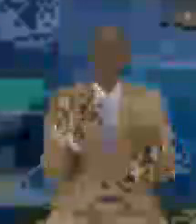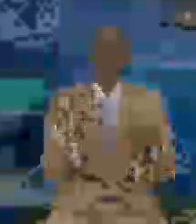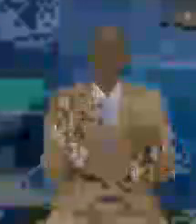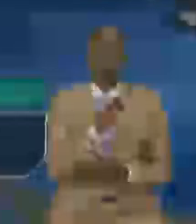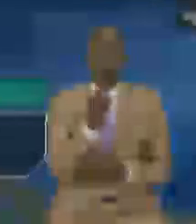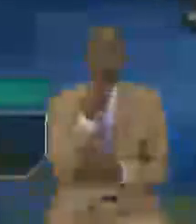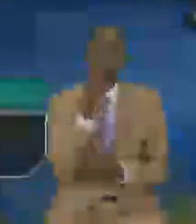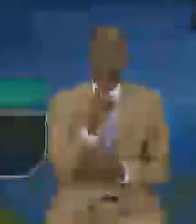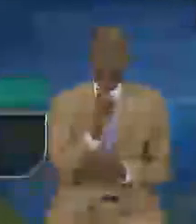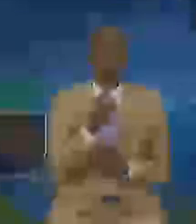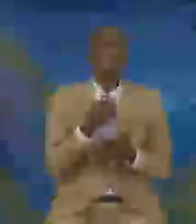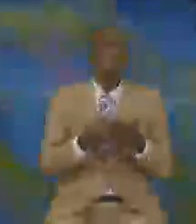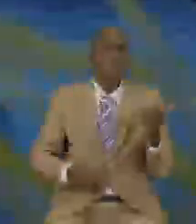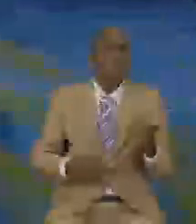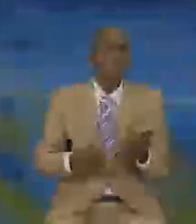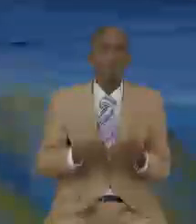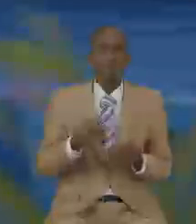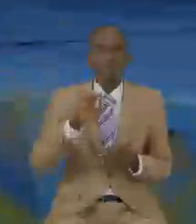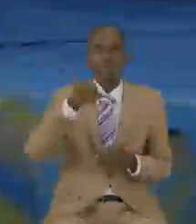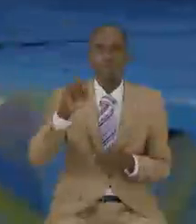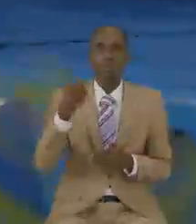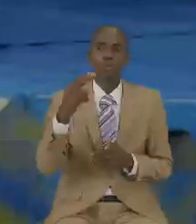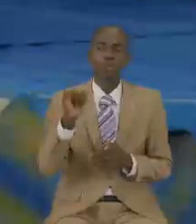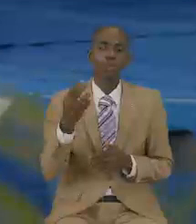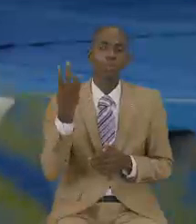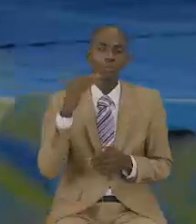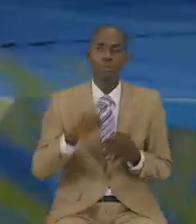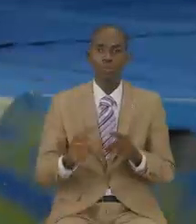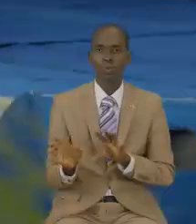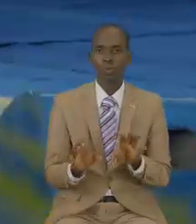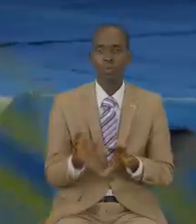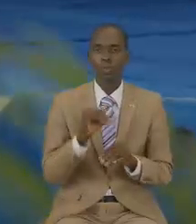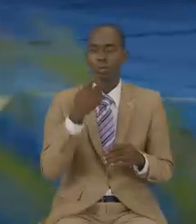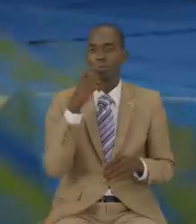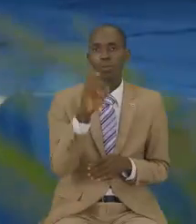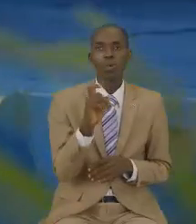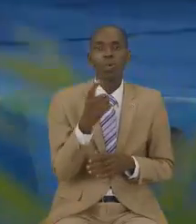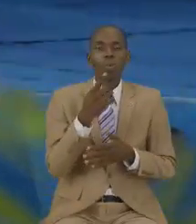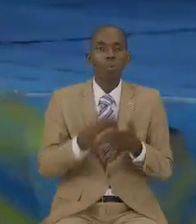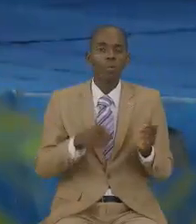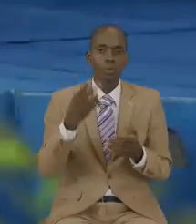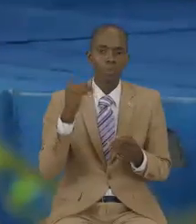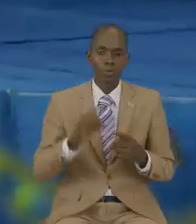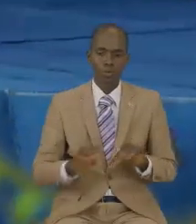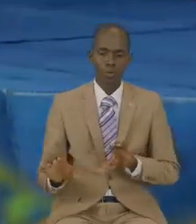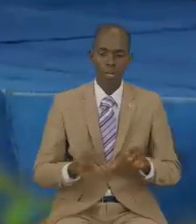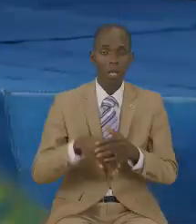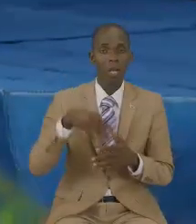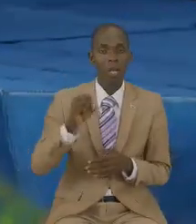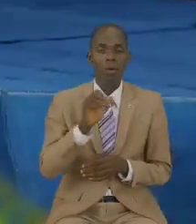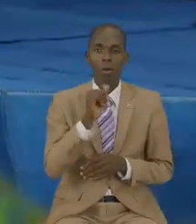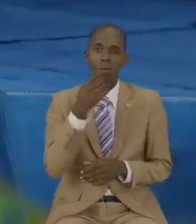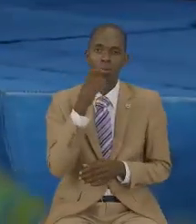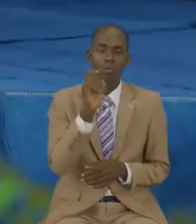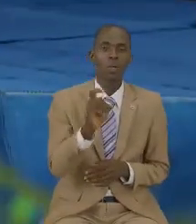charge, what he was to do. A charge, what he was to act out. A charge, what